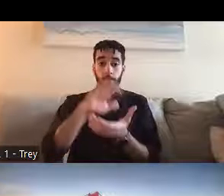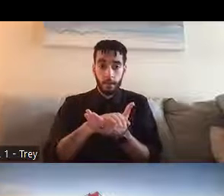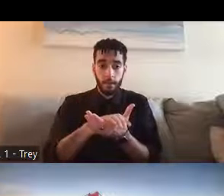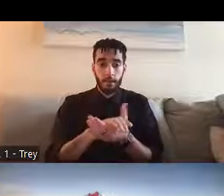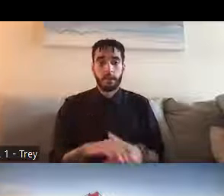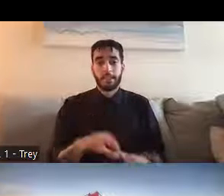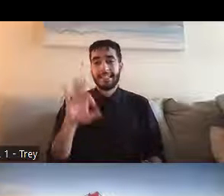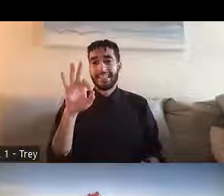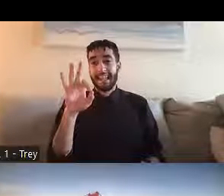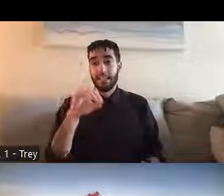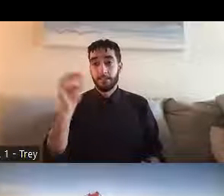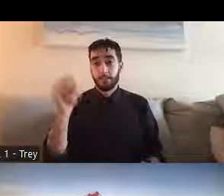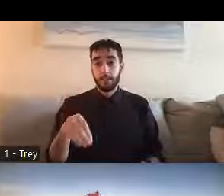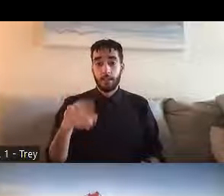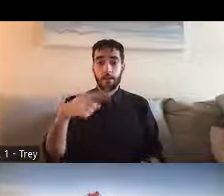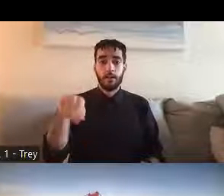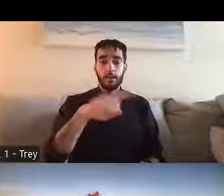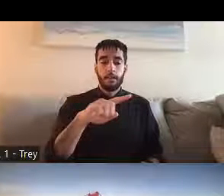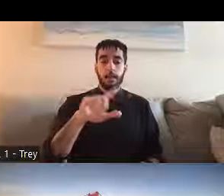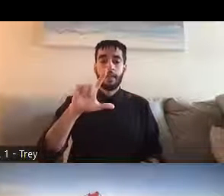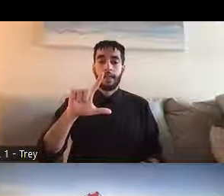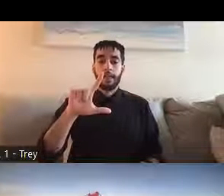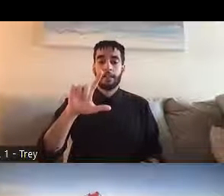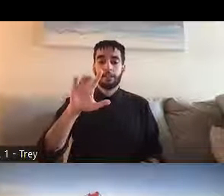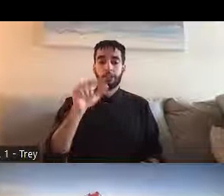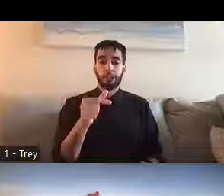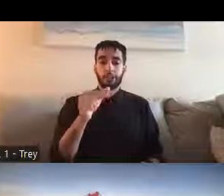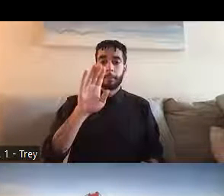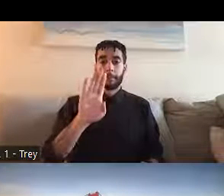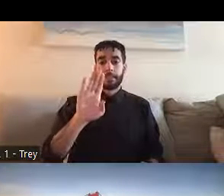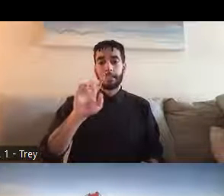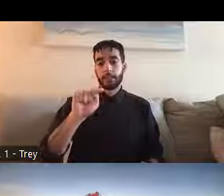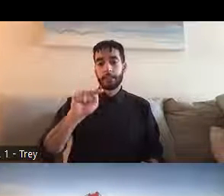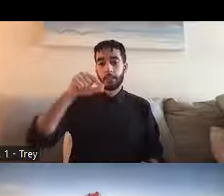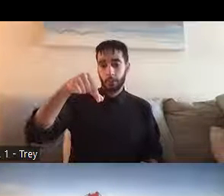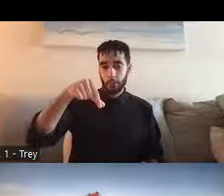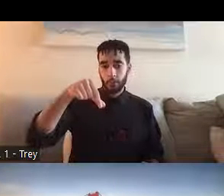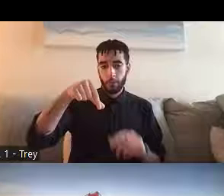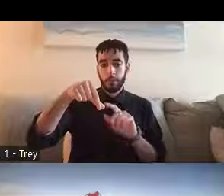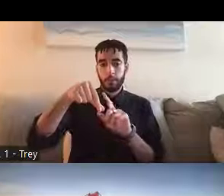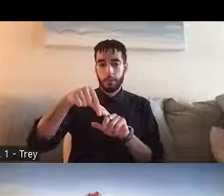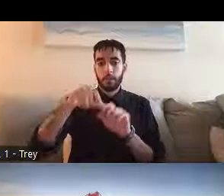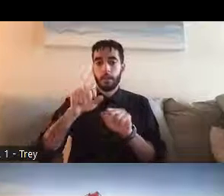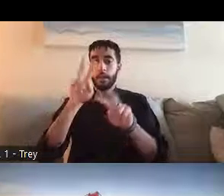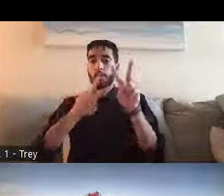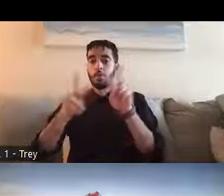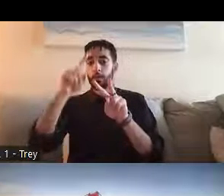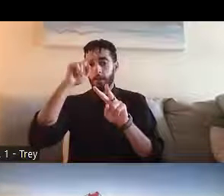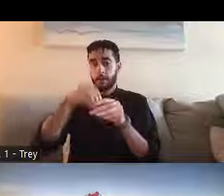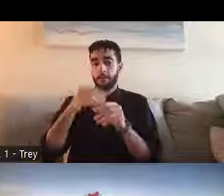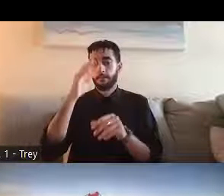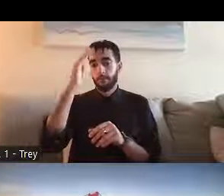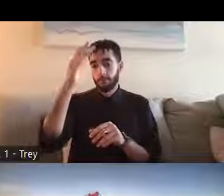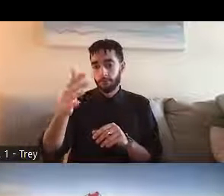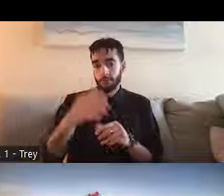growing database of LGBTQ+ caregivers that we can look at in the future. 18% are providing care to multiple